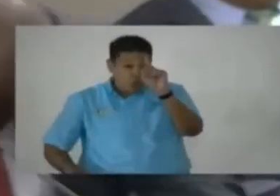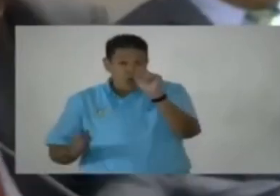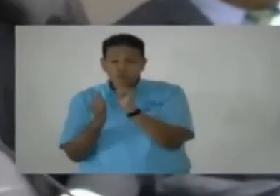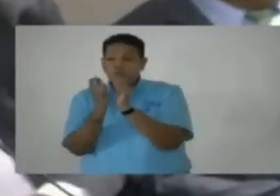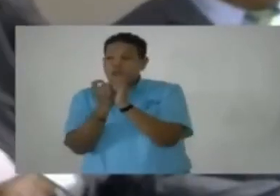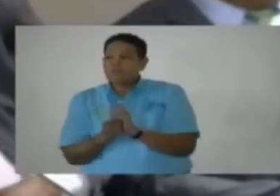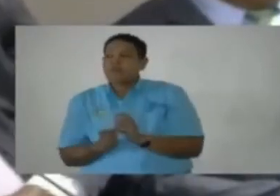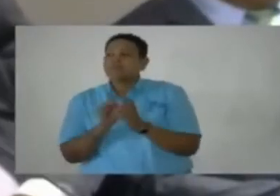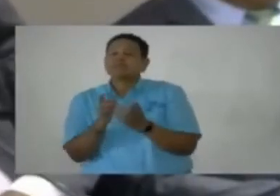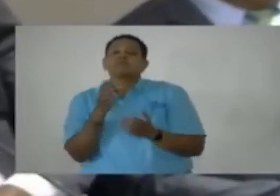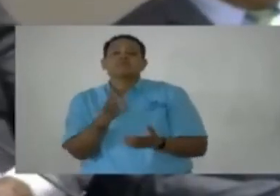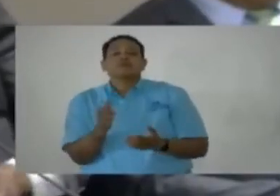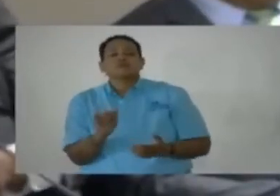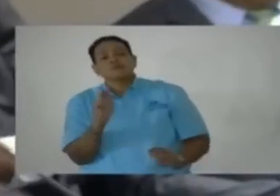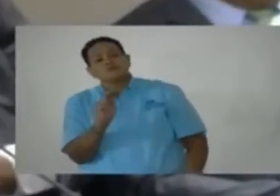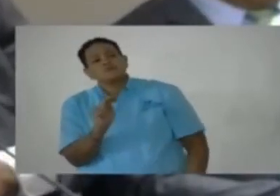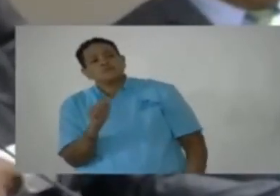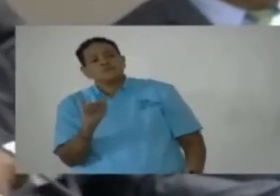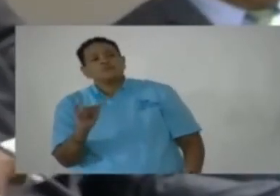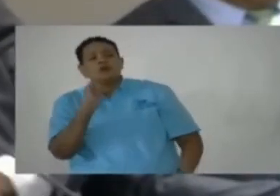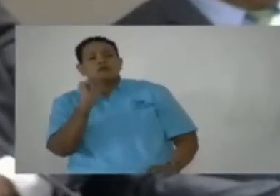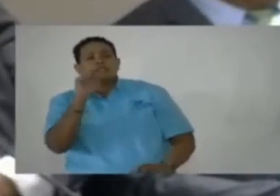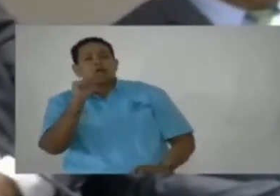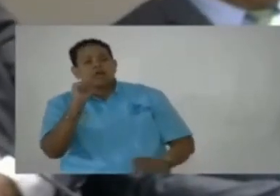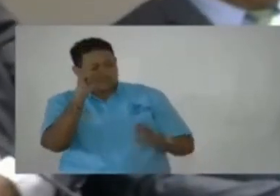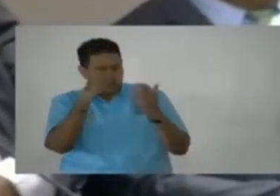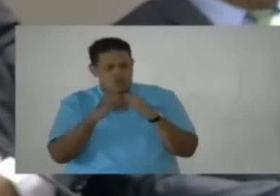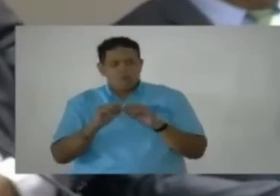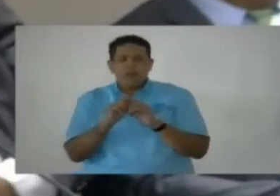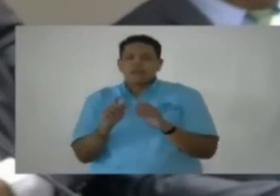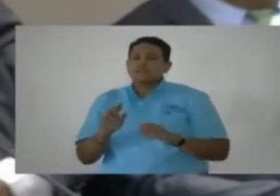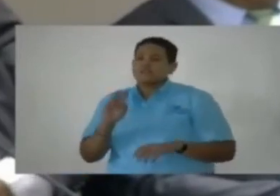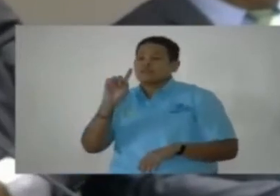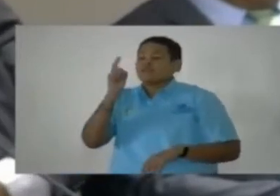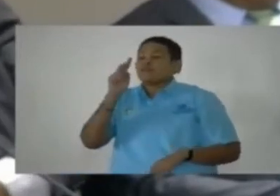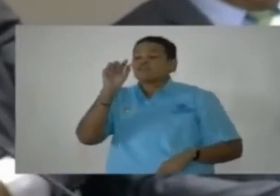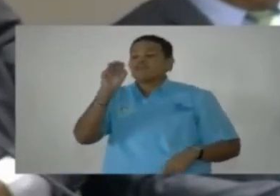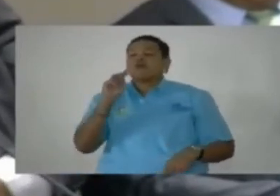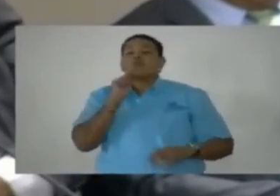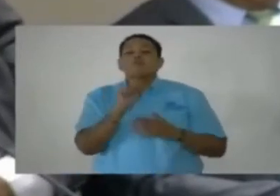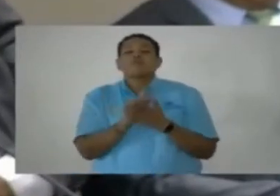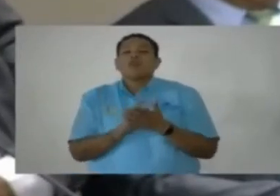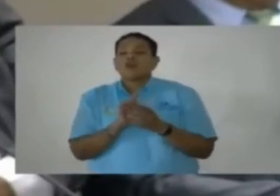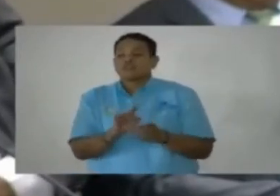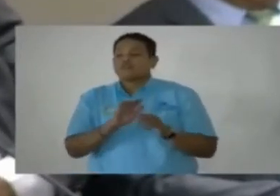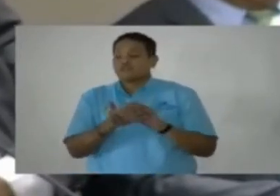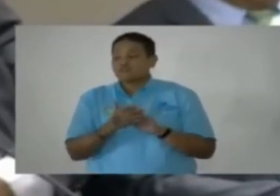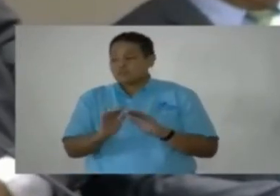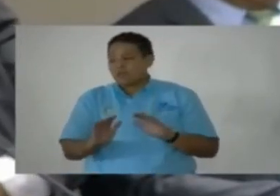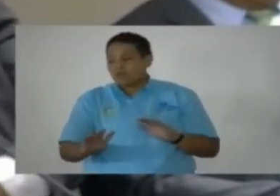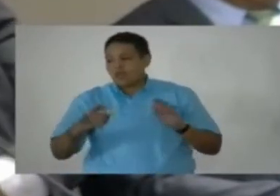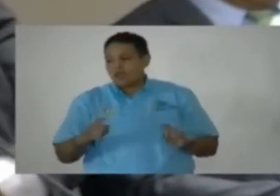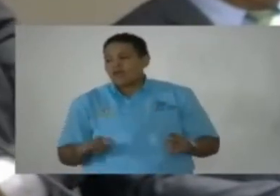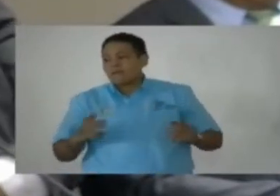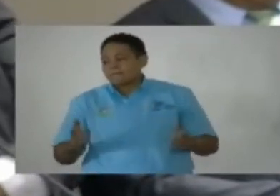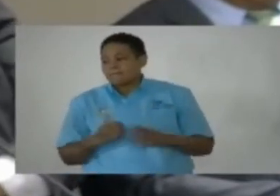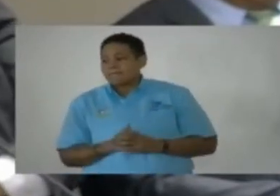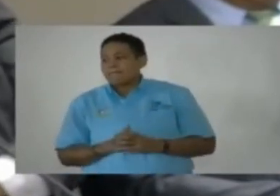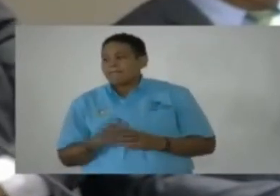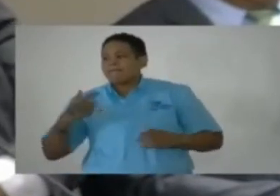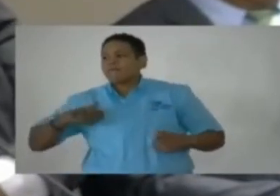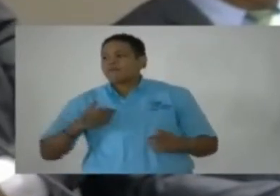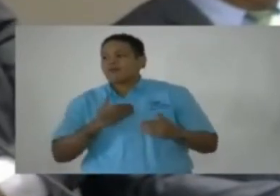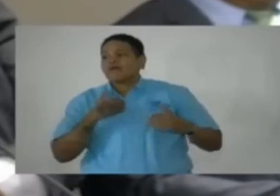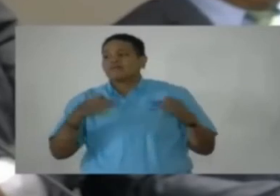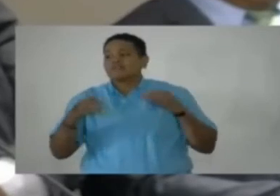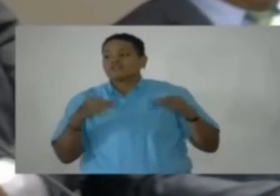with the amendments made thereto, as an act comprising Volume 1 of the Laws of Jamaica. We